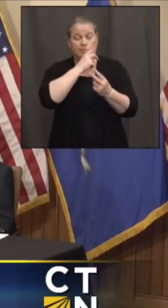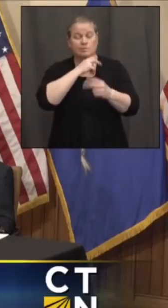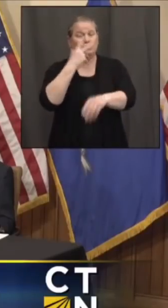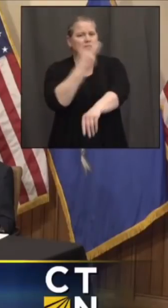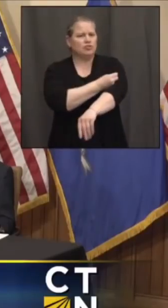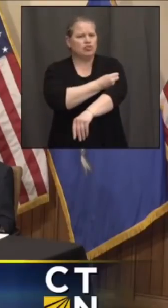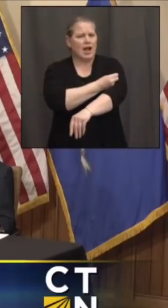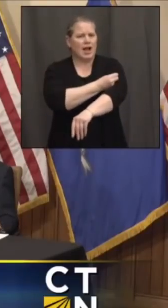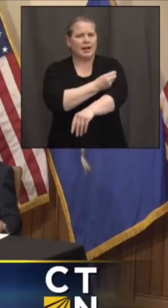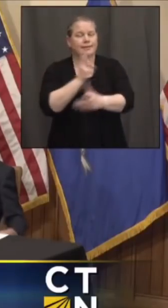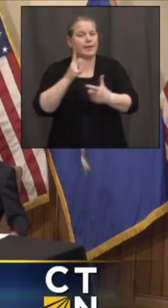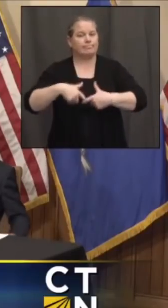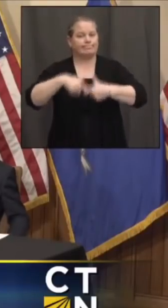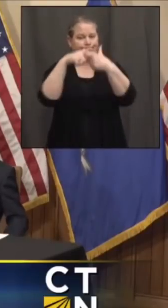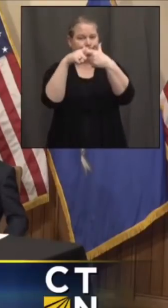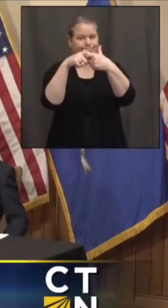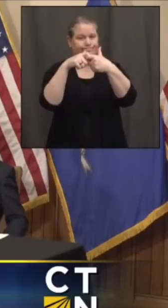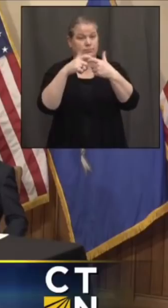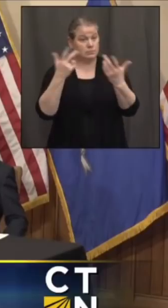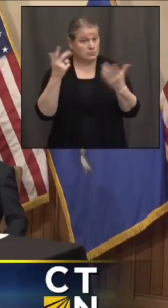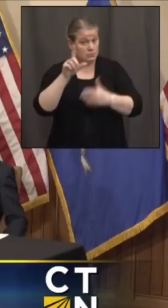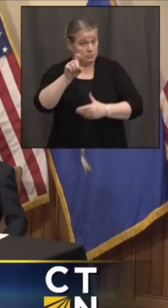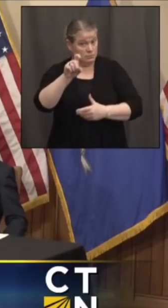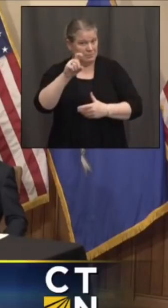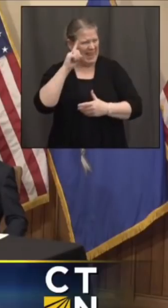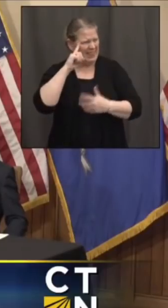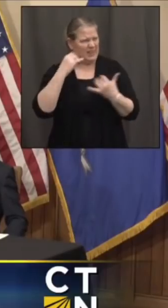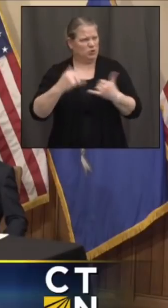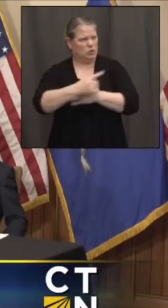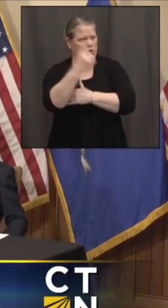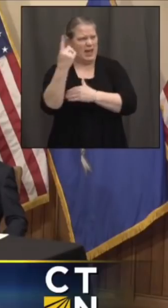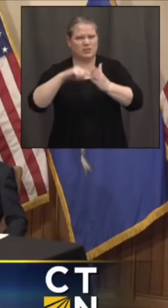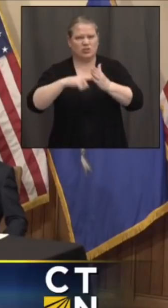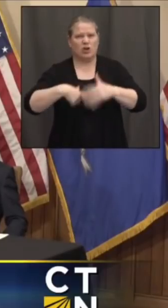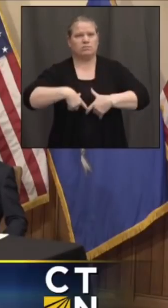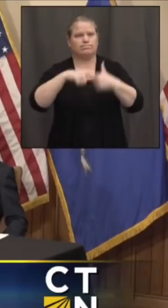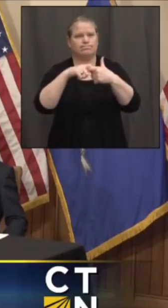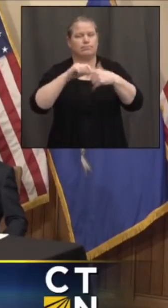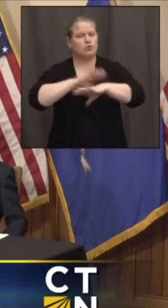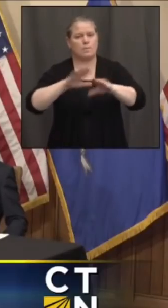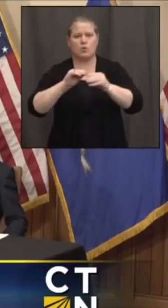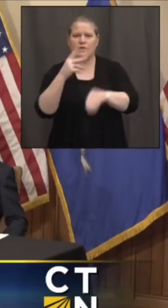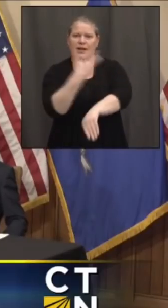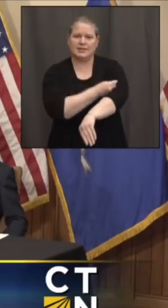Josh, I guess, as far as getting them the supply they need to restart vaccinations there?